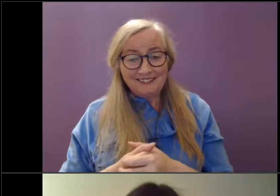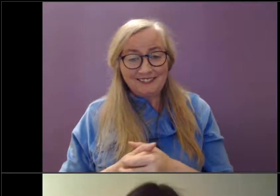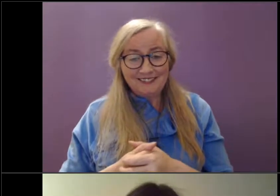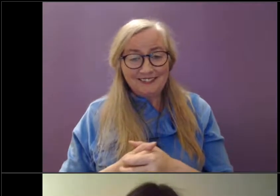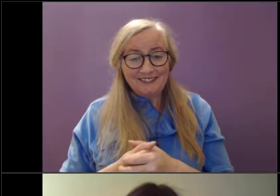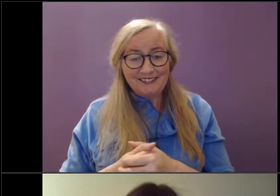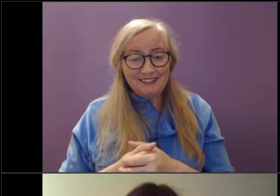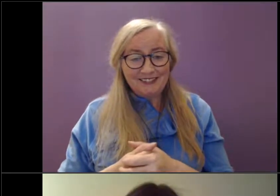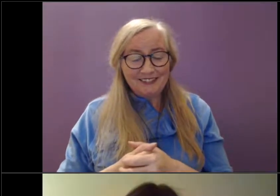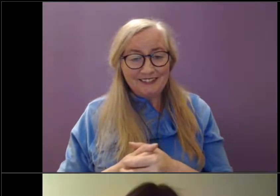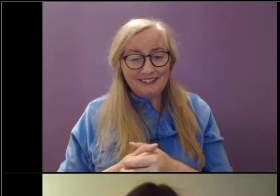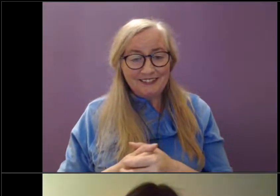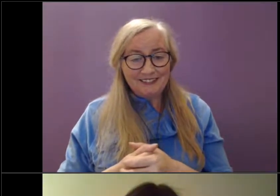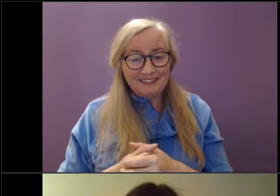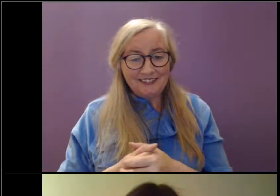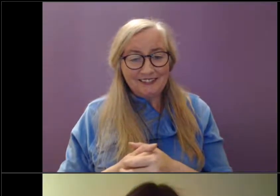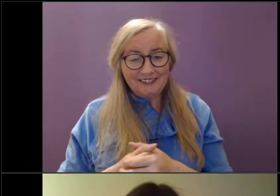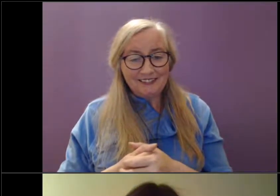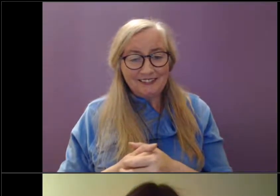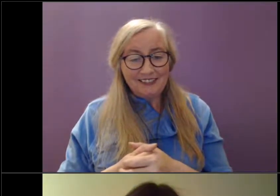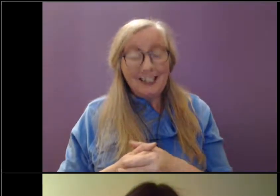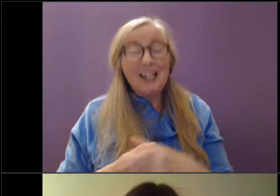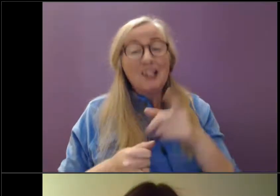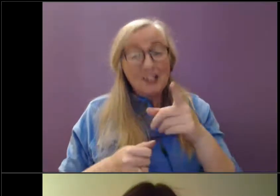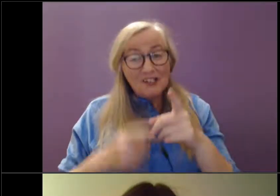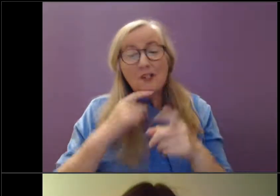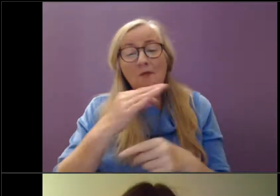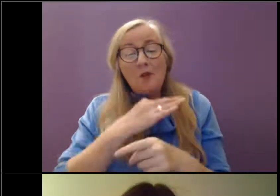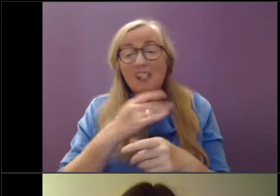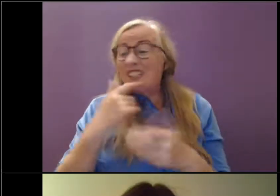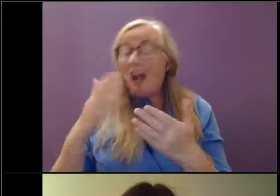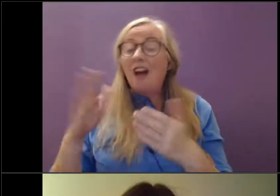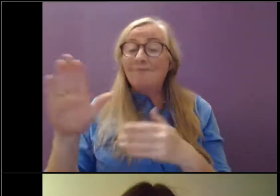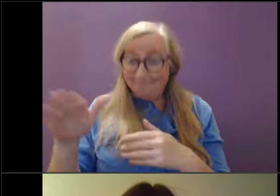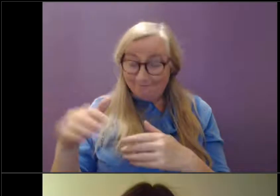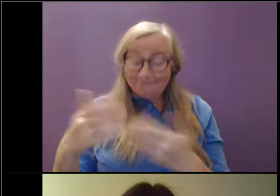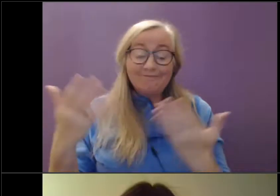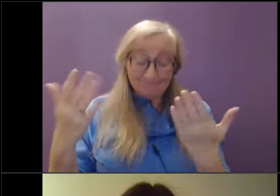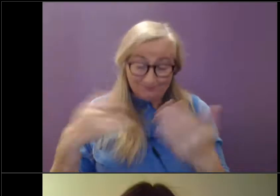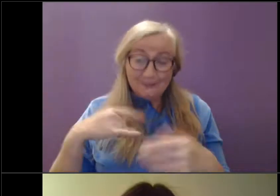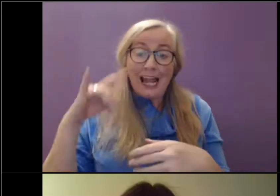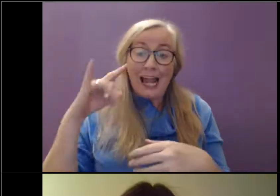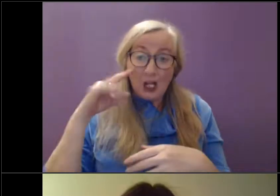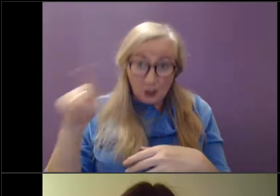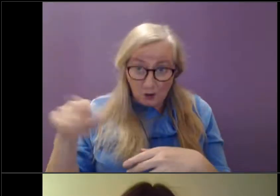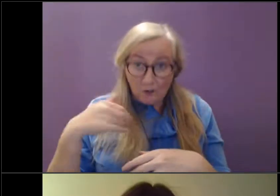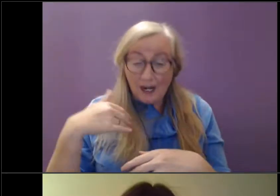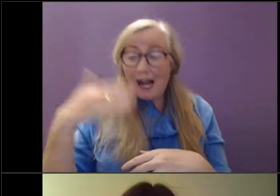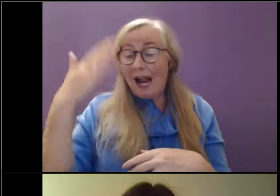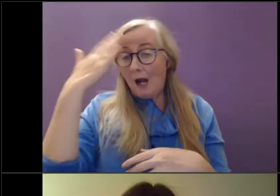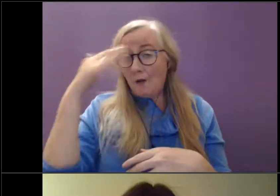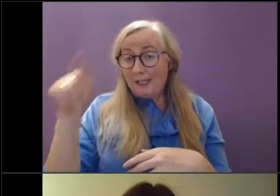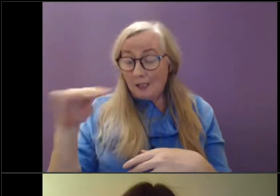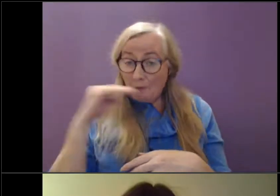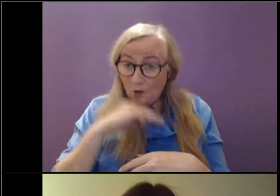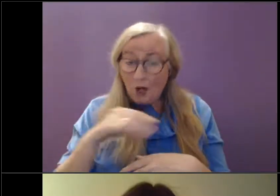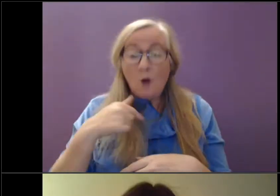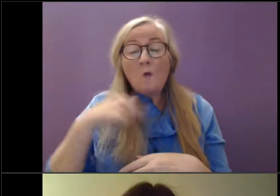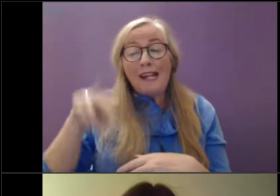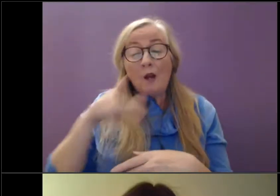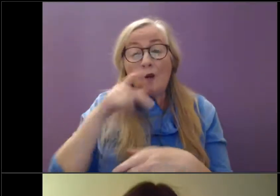you're right, Laura, to kind of say, look, you know, I hear you, and I know that's important, and maybe we could talk about that at a different